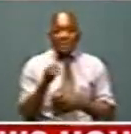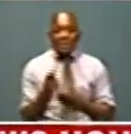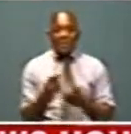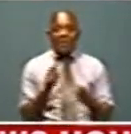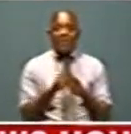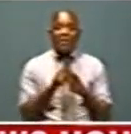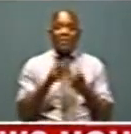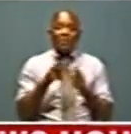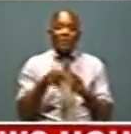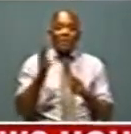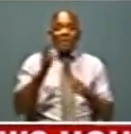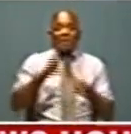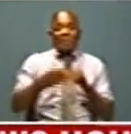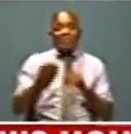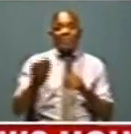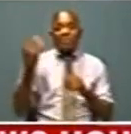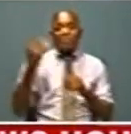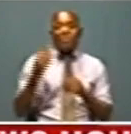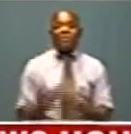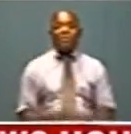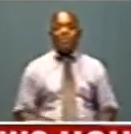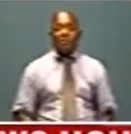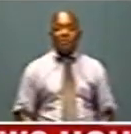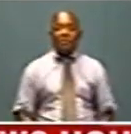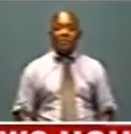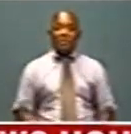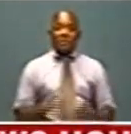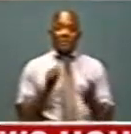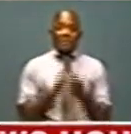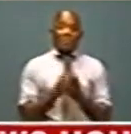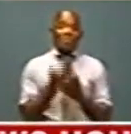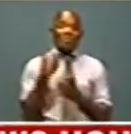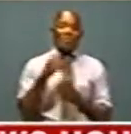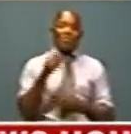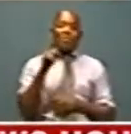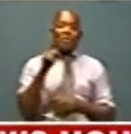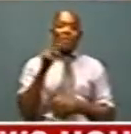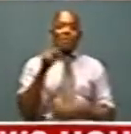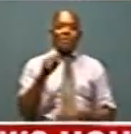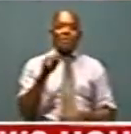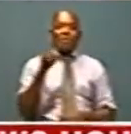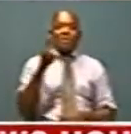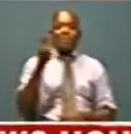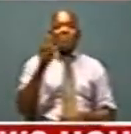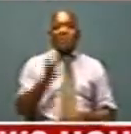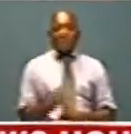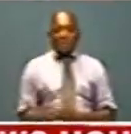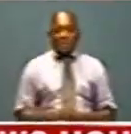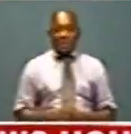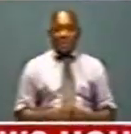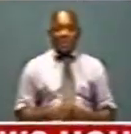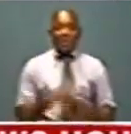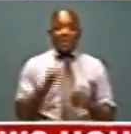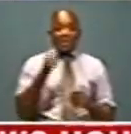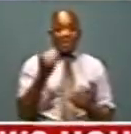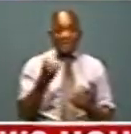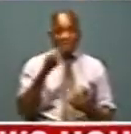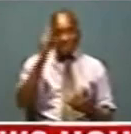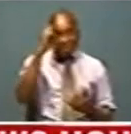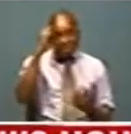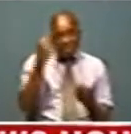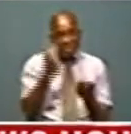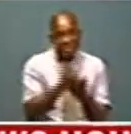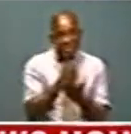a figure higher than that of the general population, which stands at 1.7%. So the government of